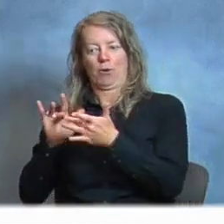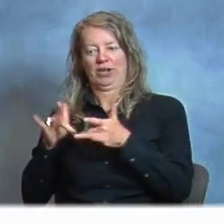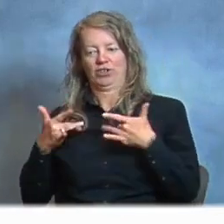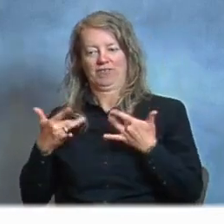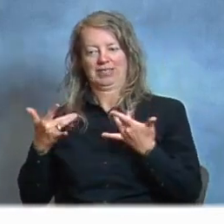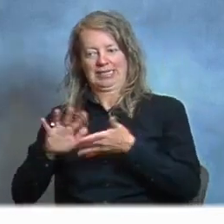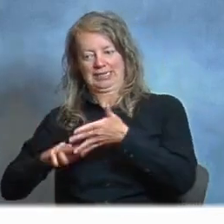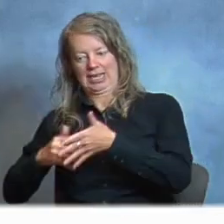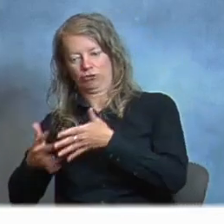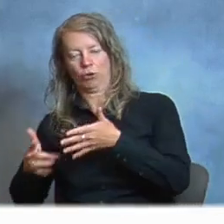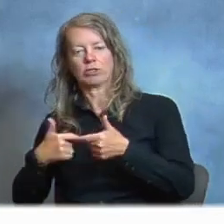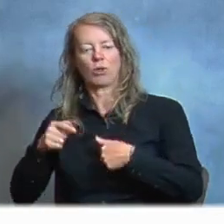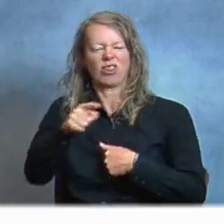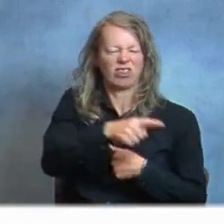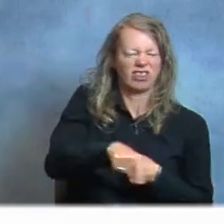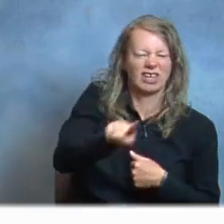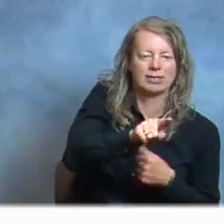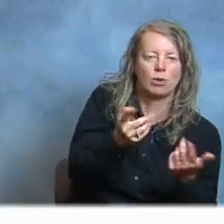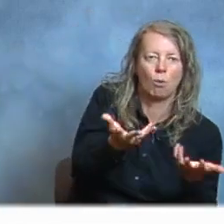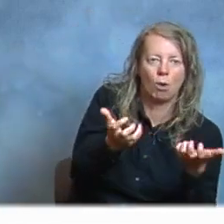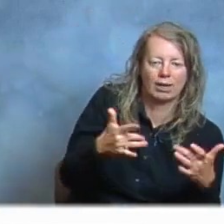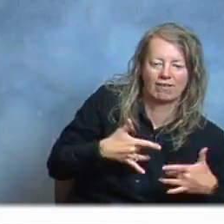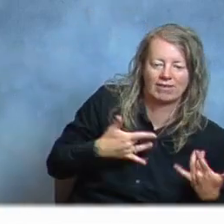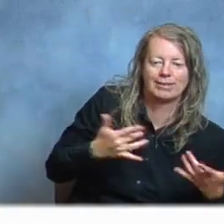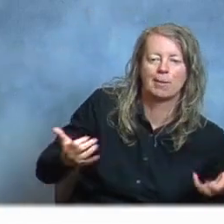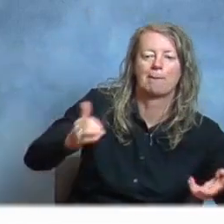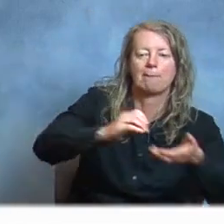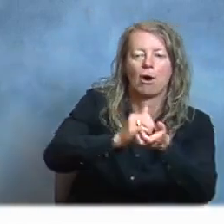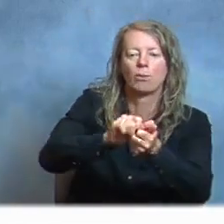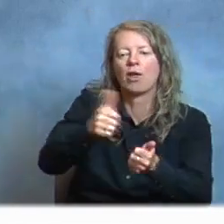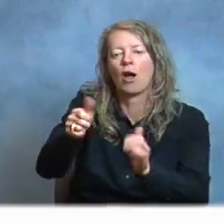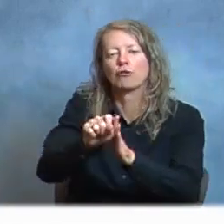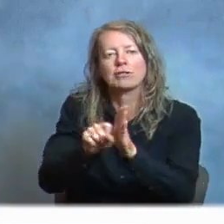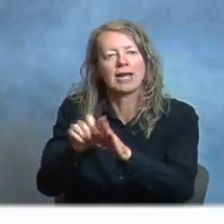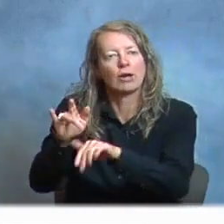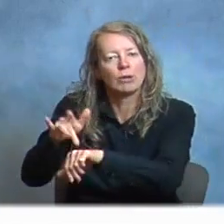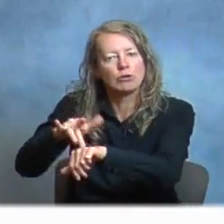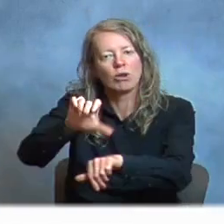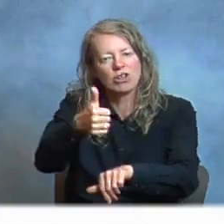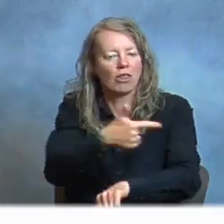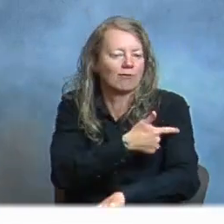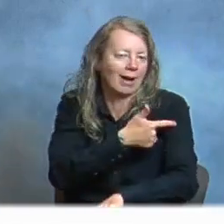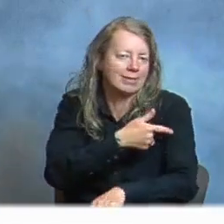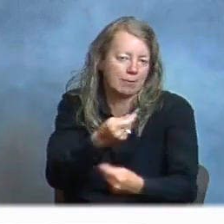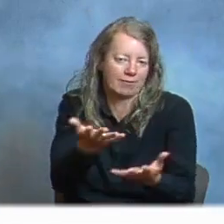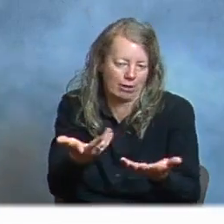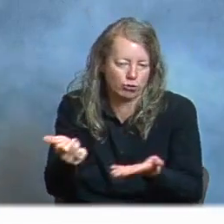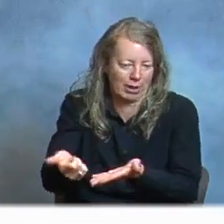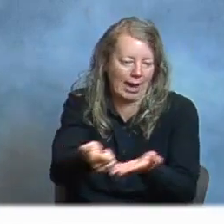partners with other state resources and vaccine providers who can meet their needs, like StarMed,